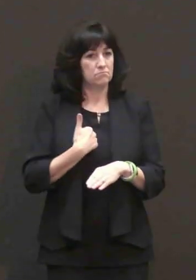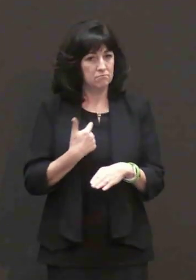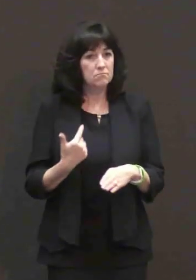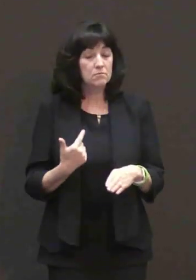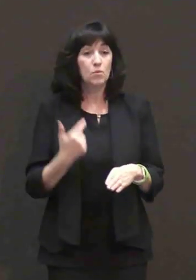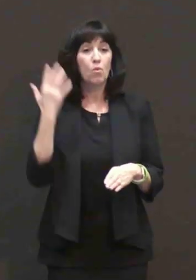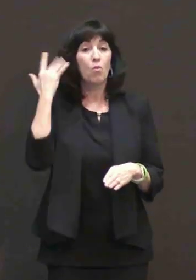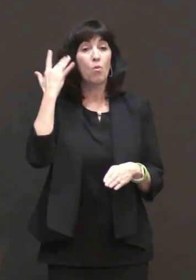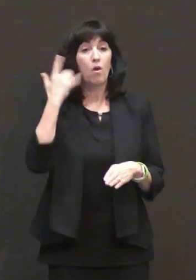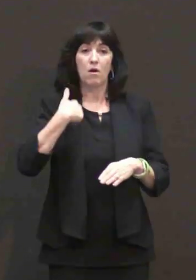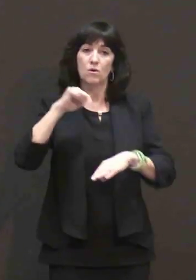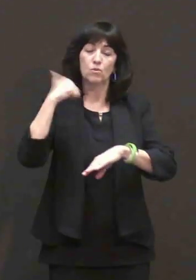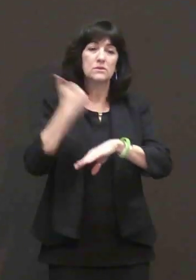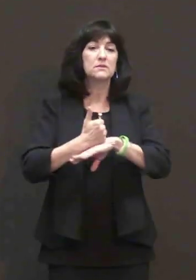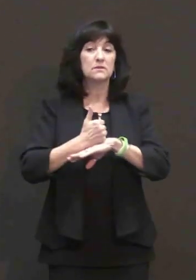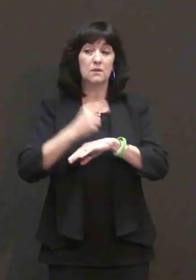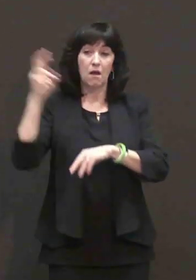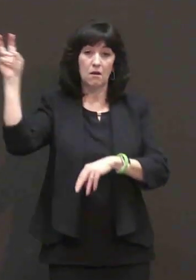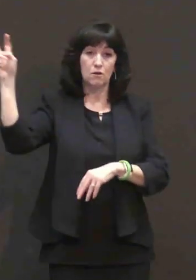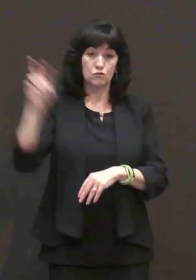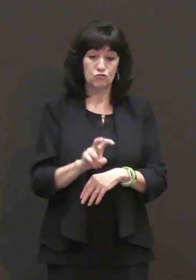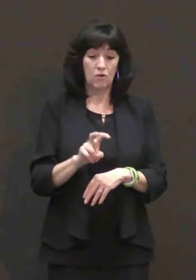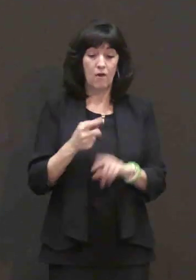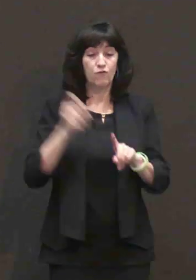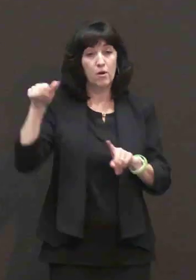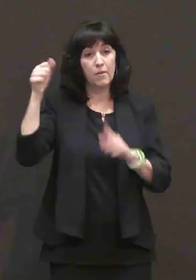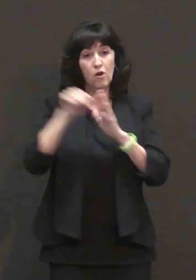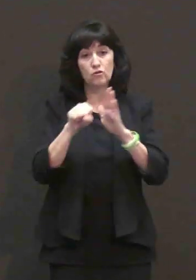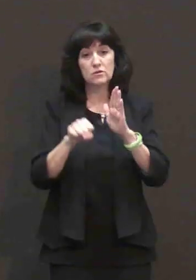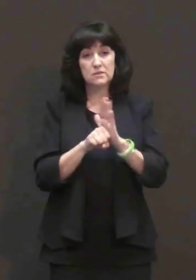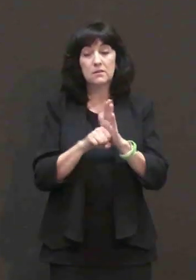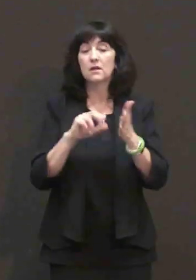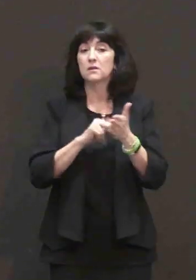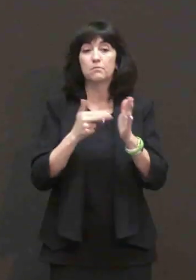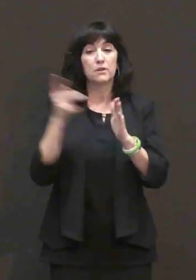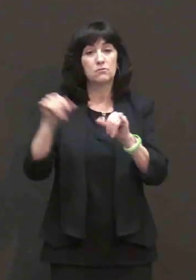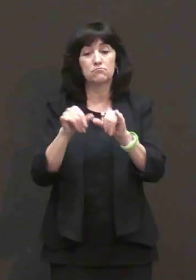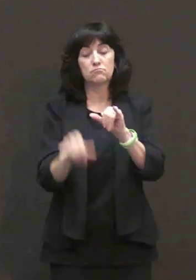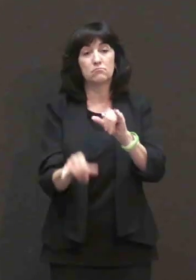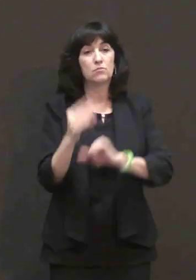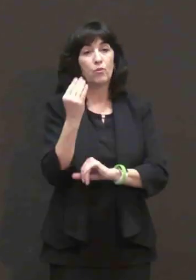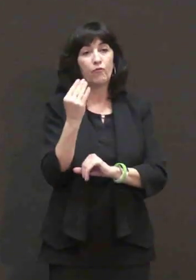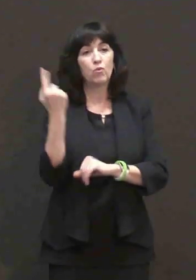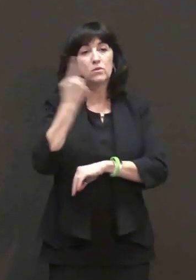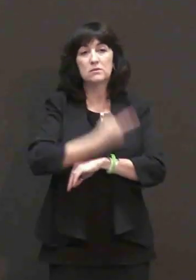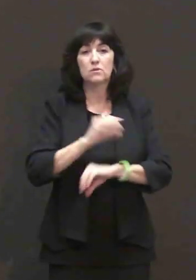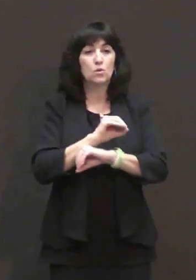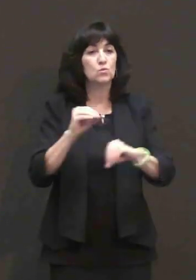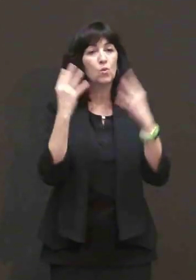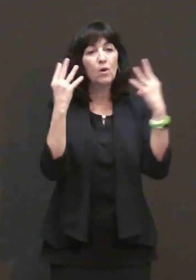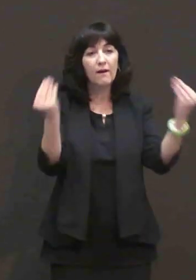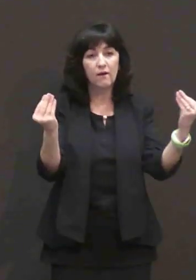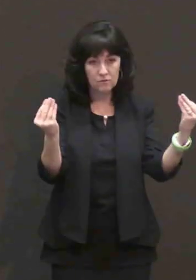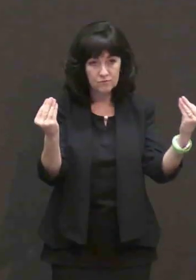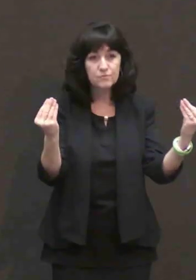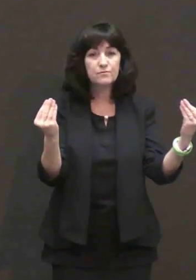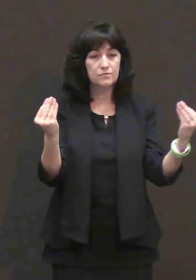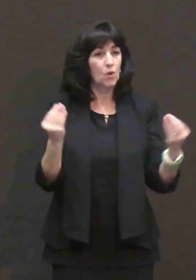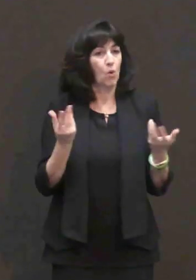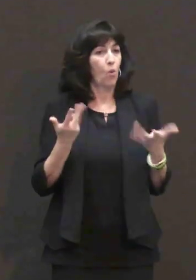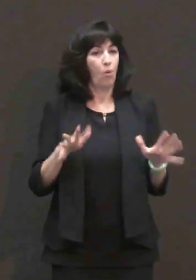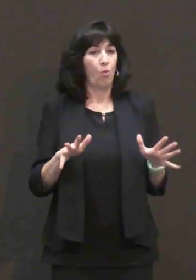days, mainly to discourage people from doing that and putting themselves and others at risk, really a